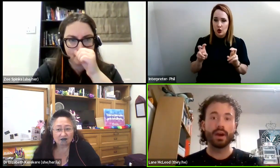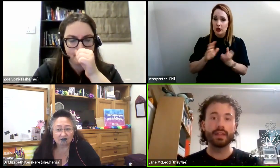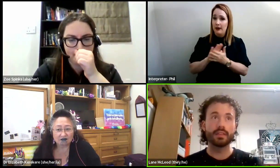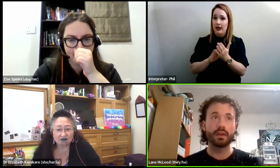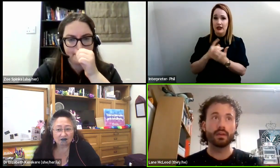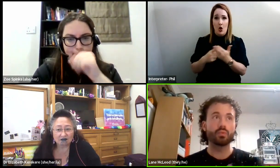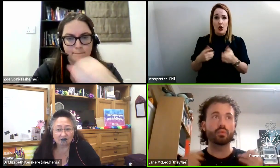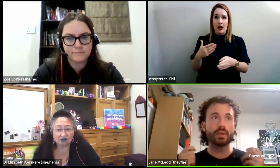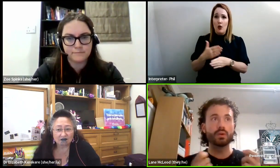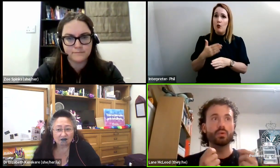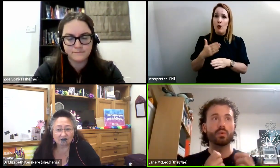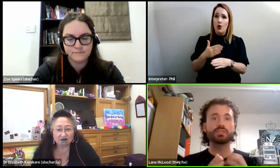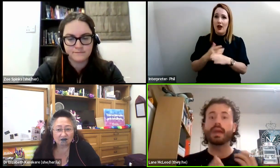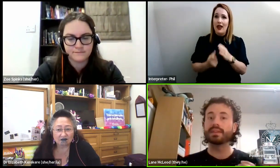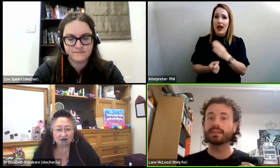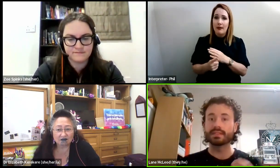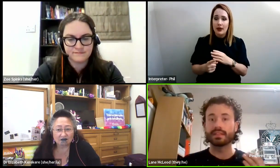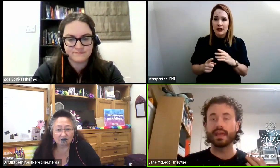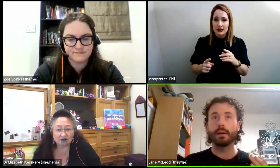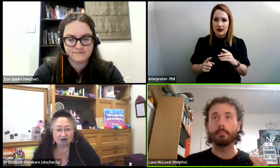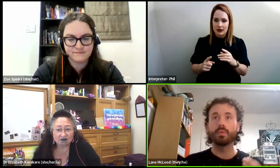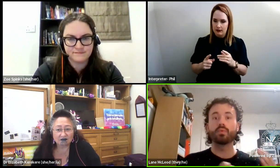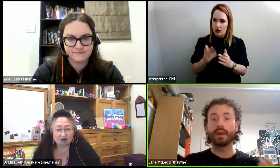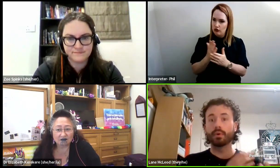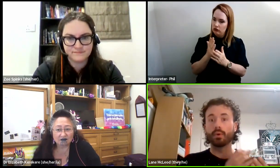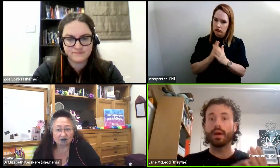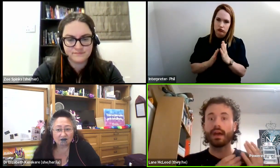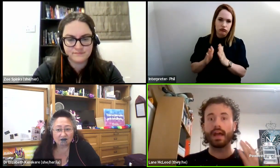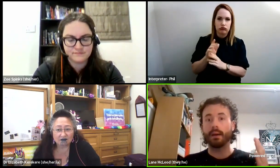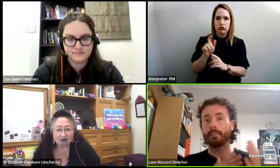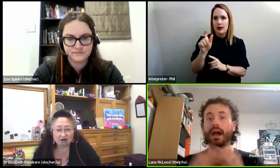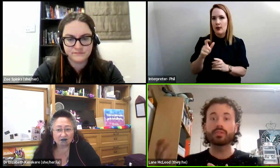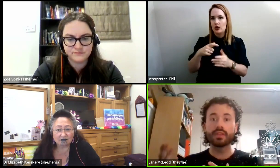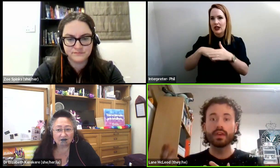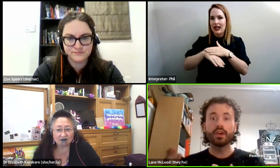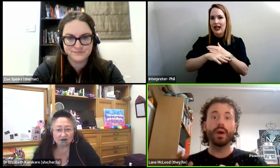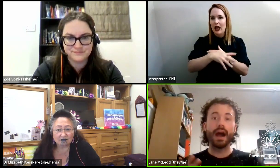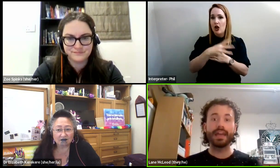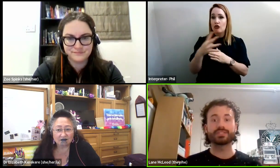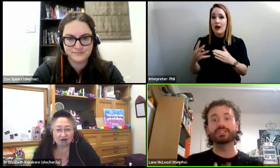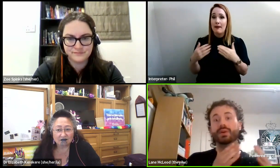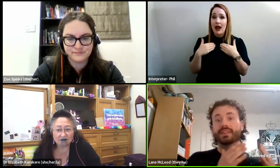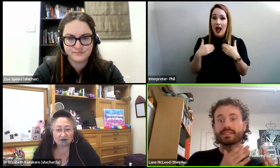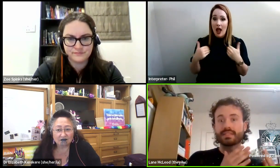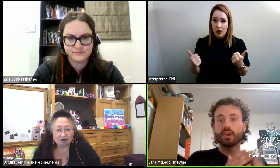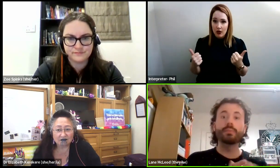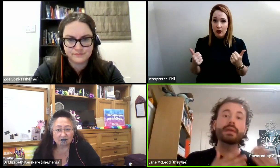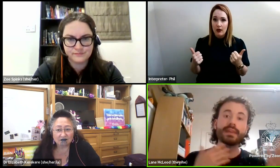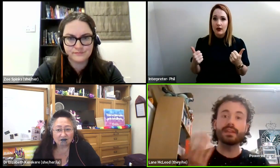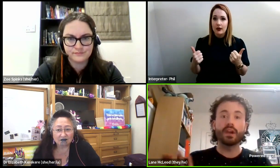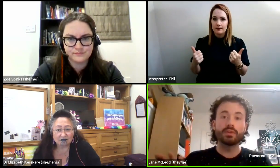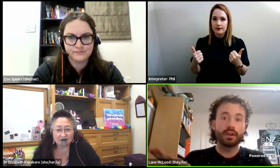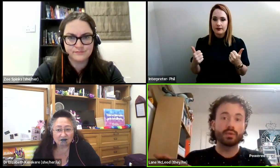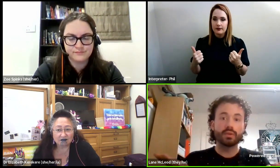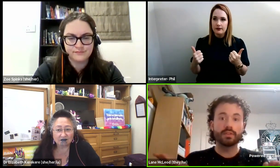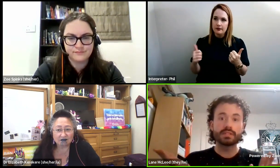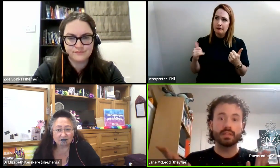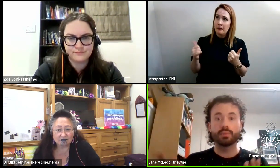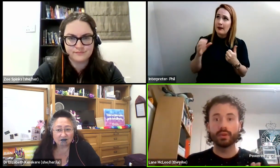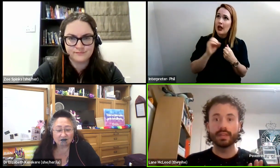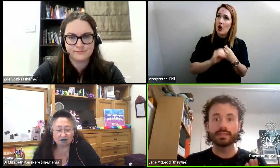done by the real champions in rainbow health, who are actually doing this, who may be